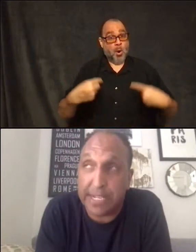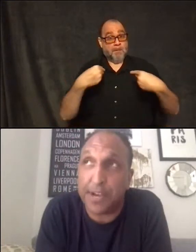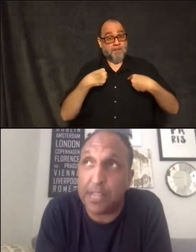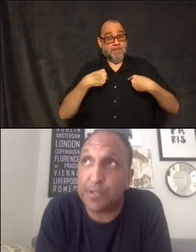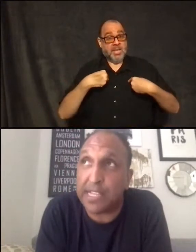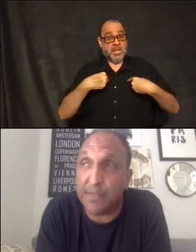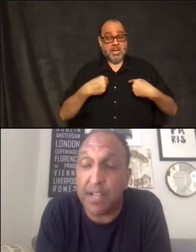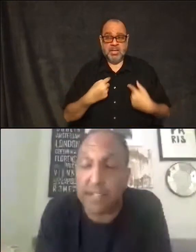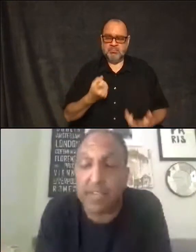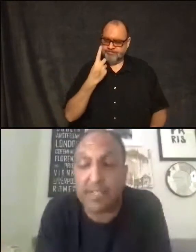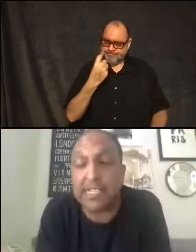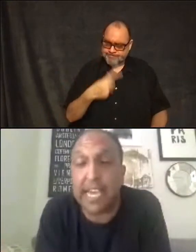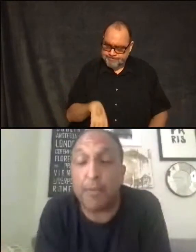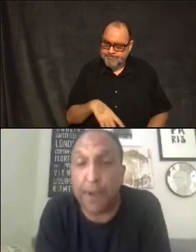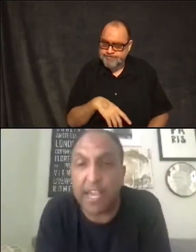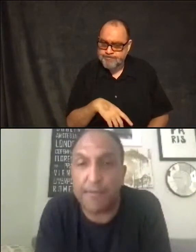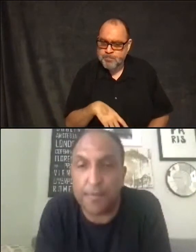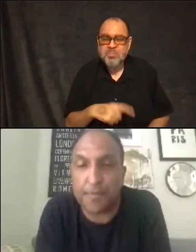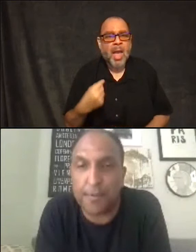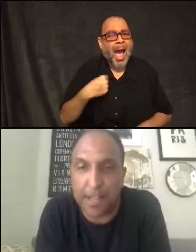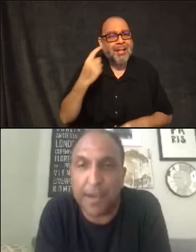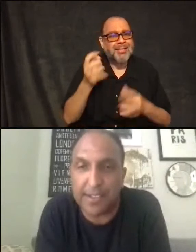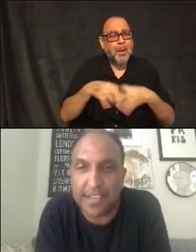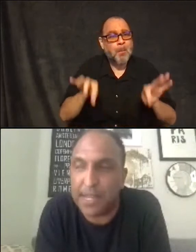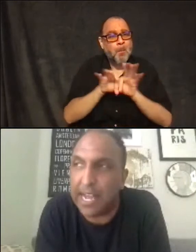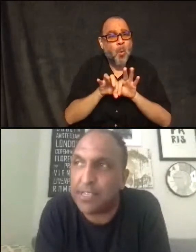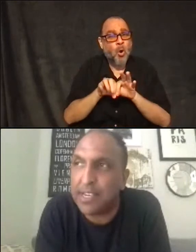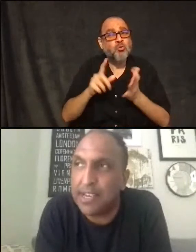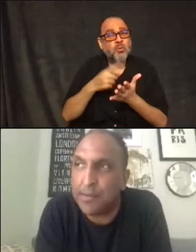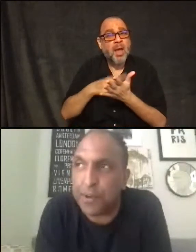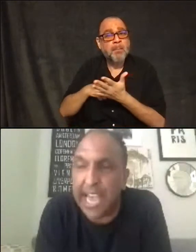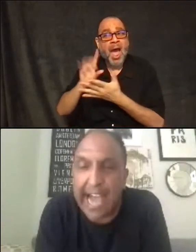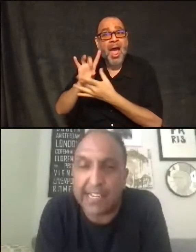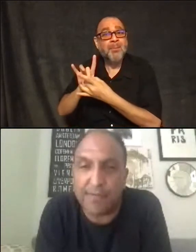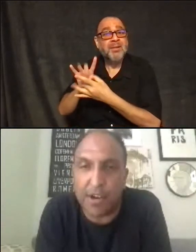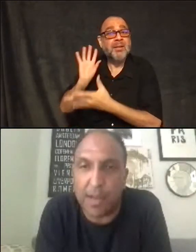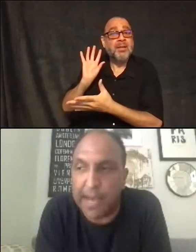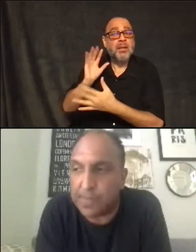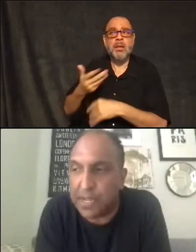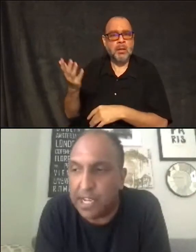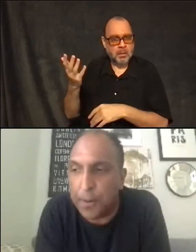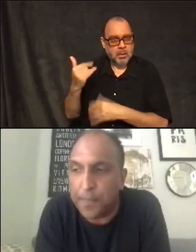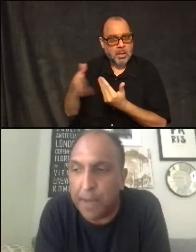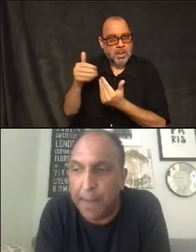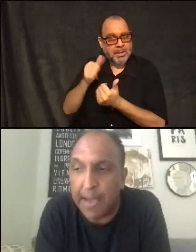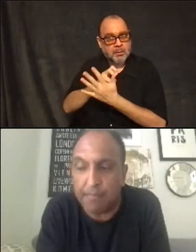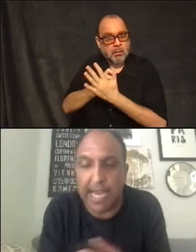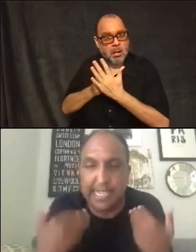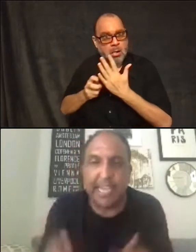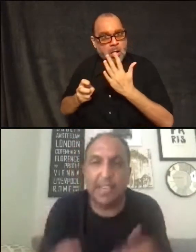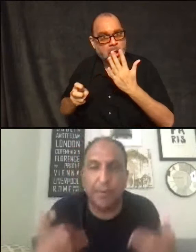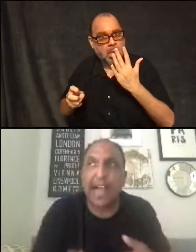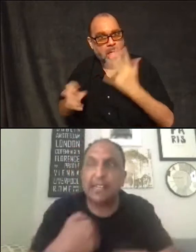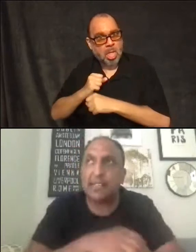from a mental health perspective, honestly, is taking a break from Clubhouse. I was pretty active on Clubhouse, but